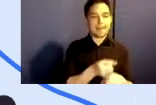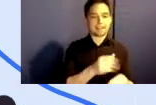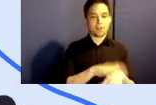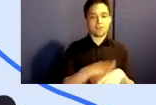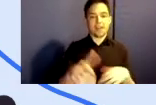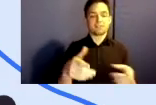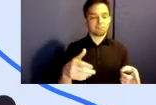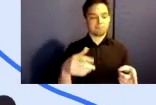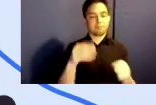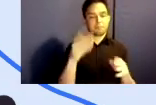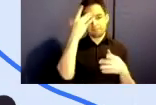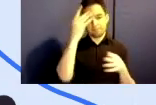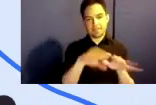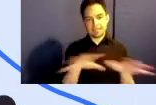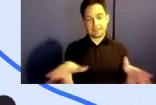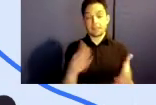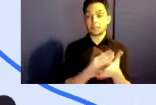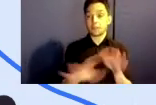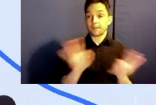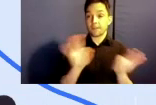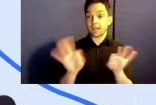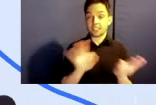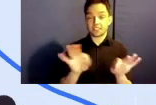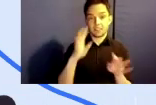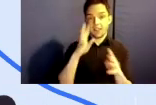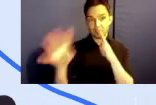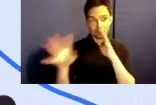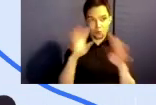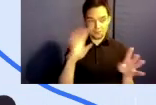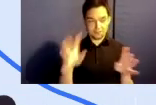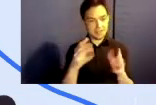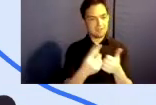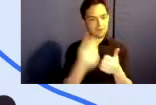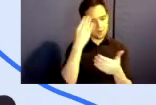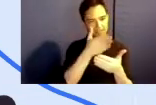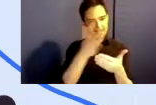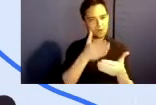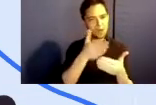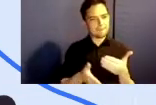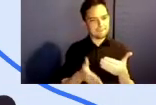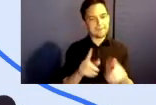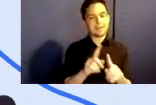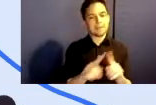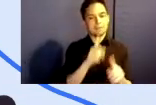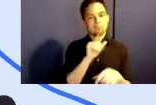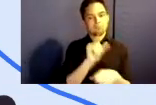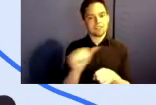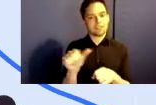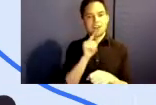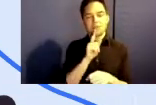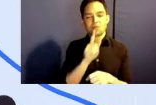of these findings have pretty much been ignored. Everyone knows what the outcomes are, but really there are not many